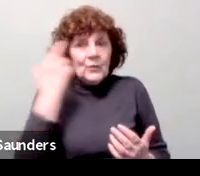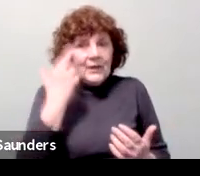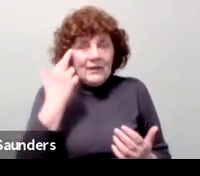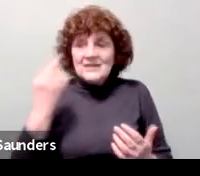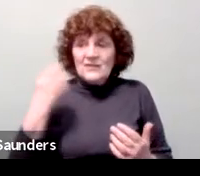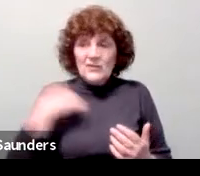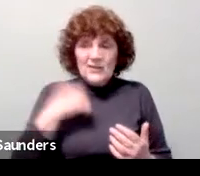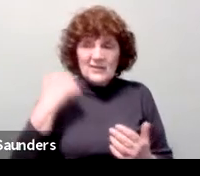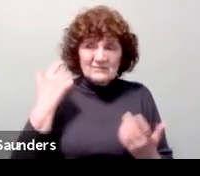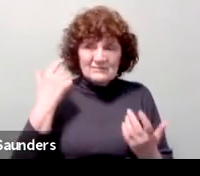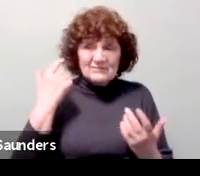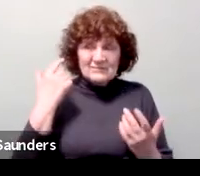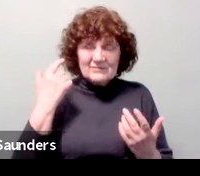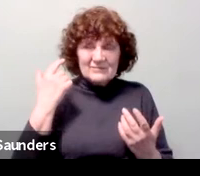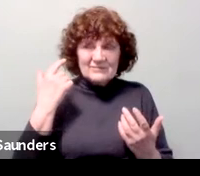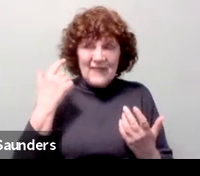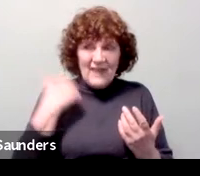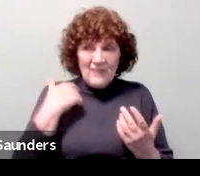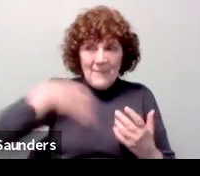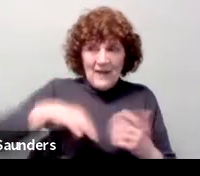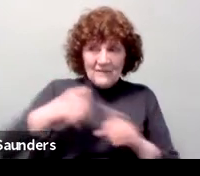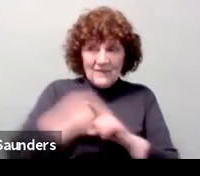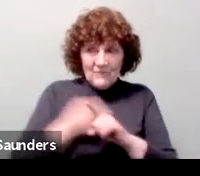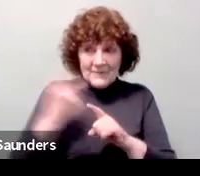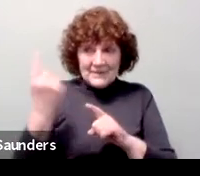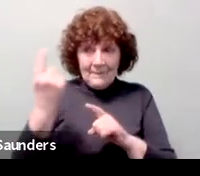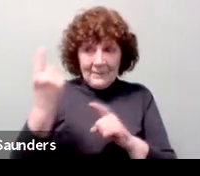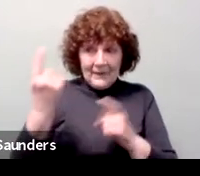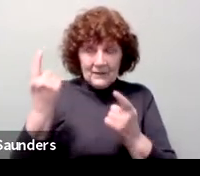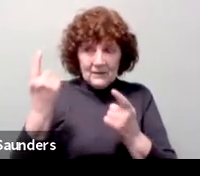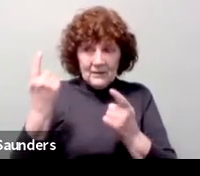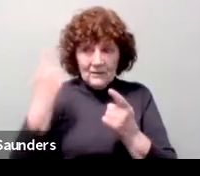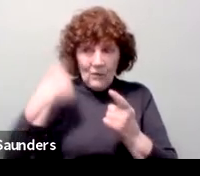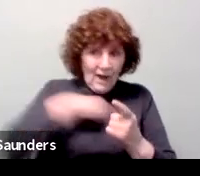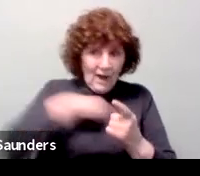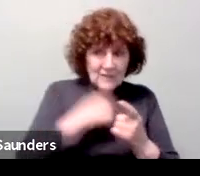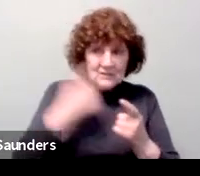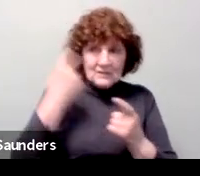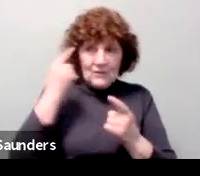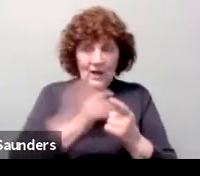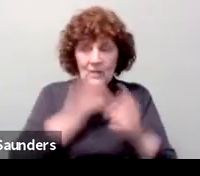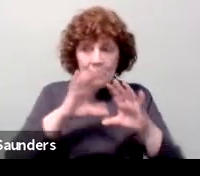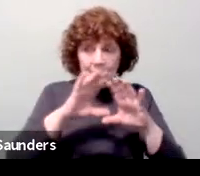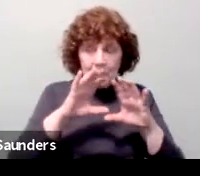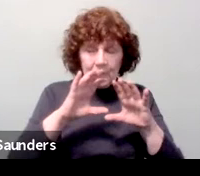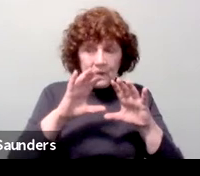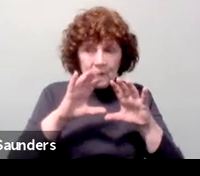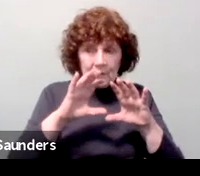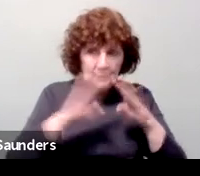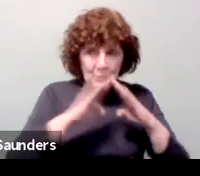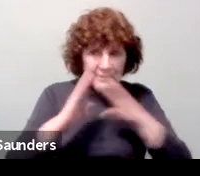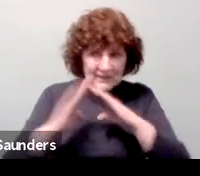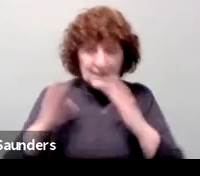and our community, rather than framing it in terms of what we're doing for them, for those people, the ones that don't have